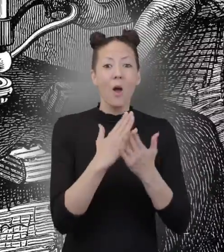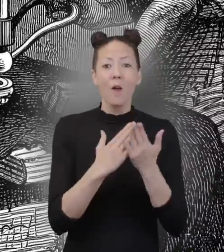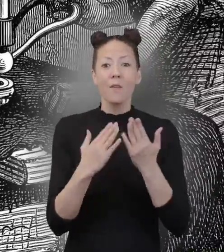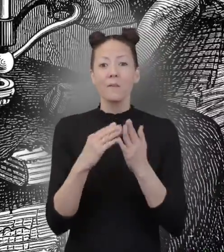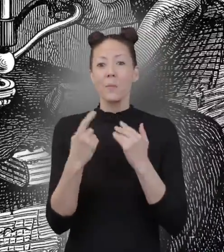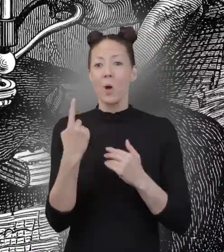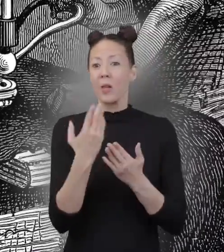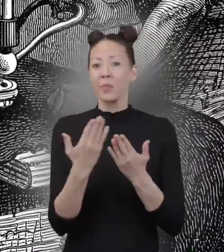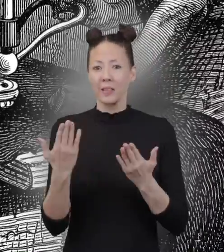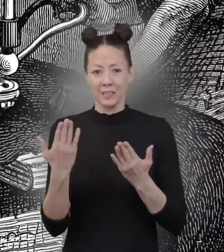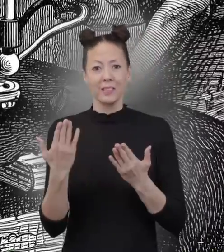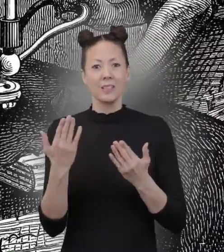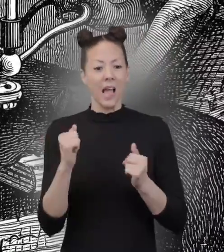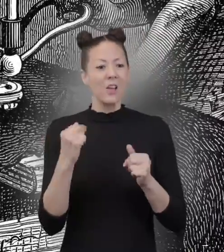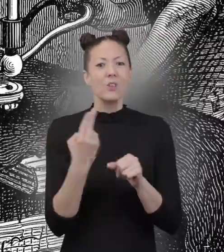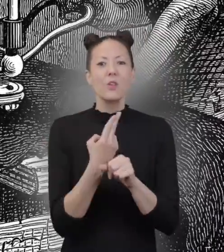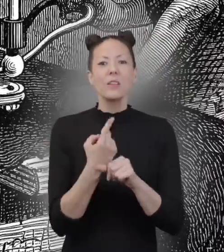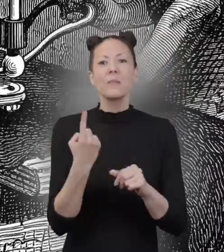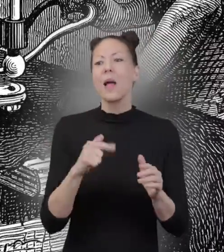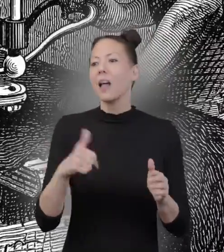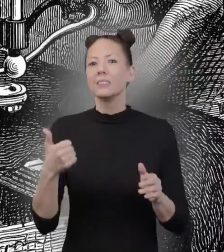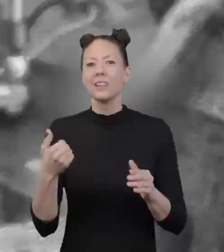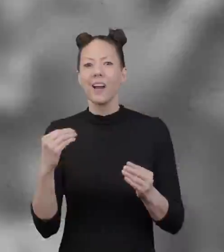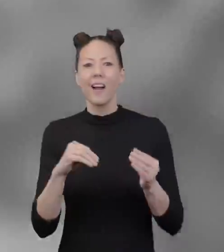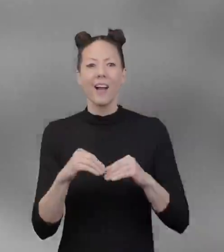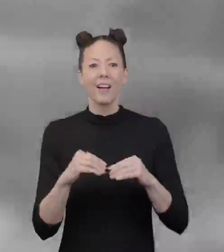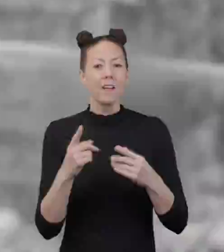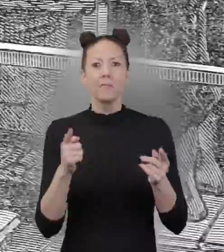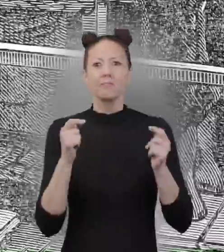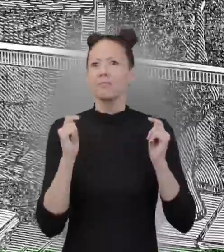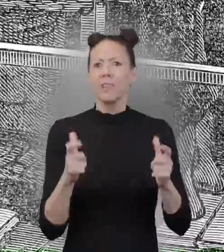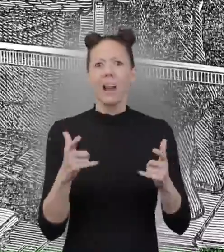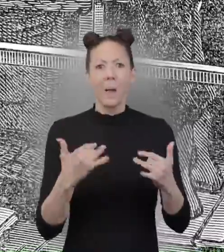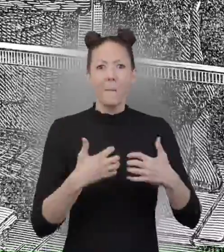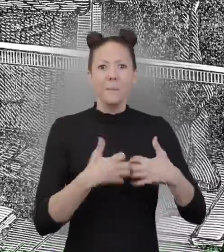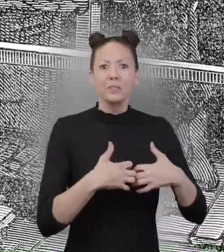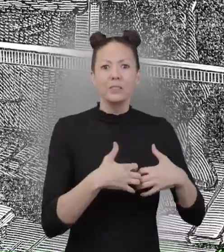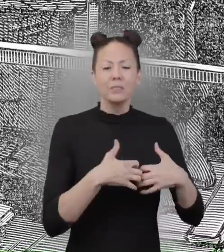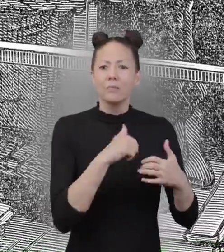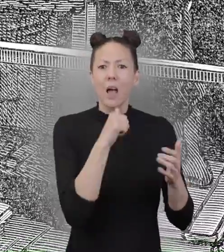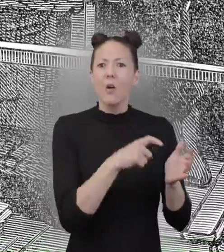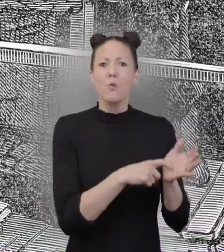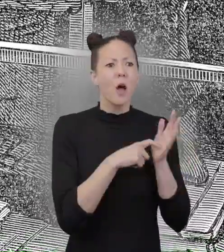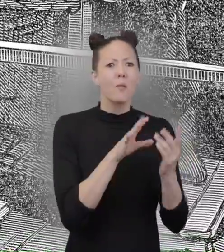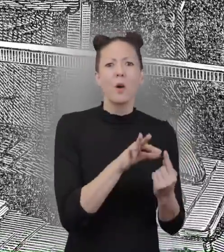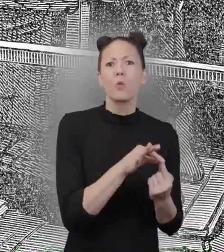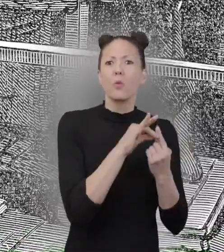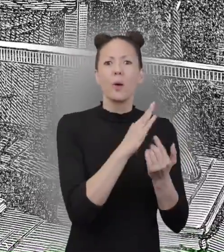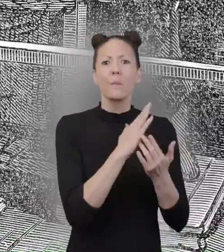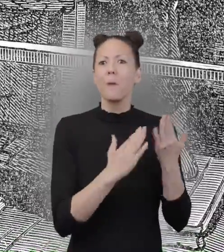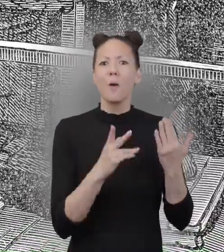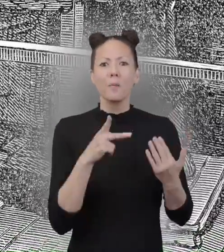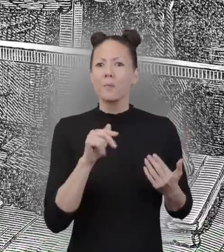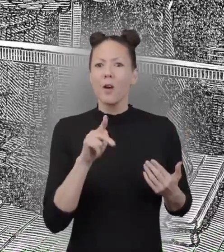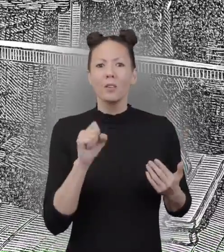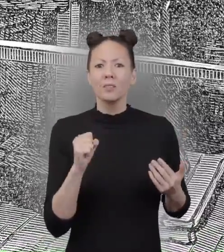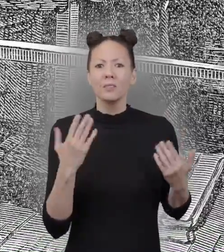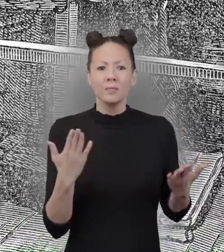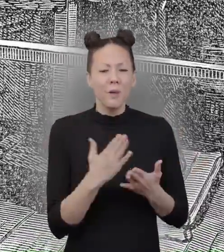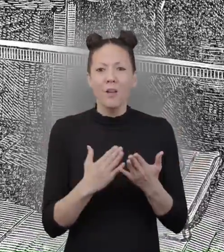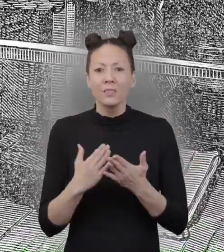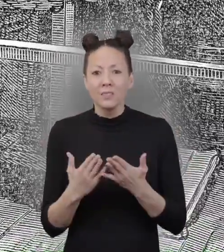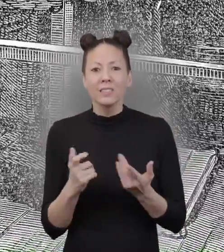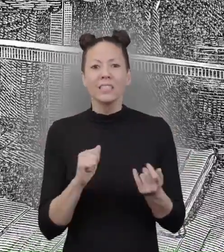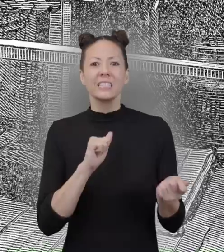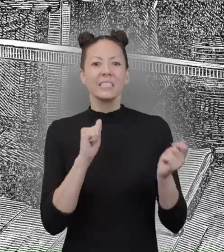one thing could be used in something else. All of a sudden, machines didn't require unique parts. They could be